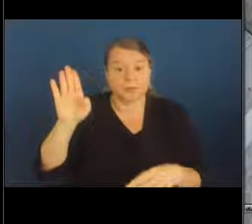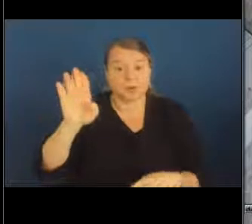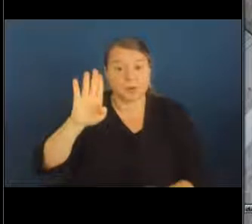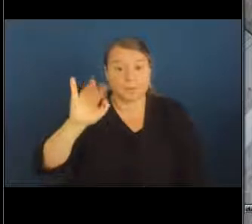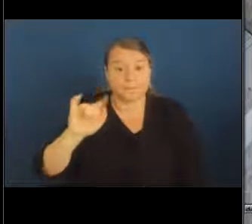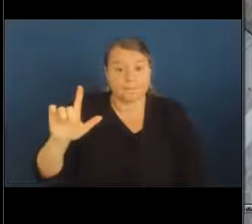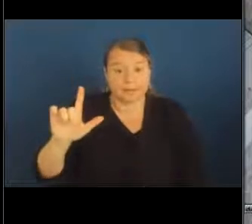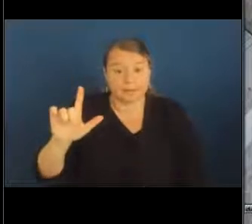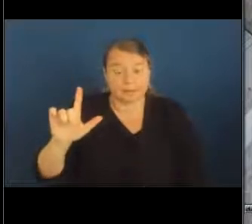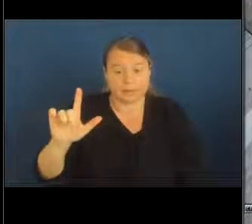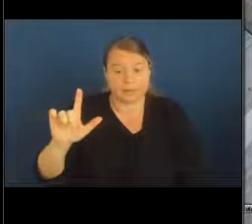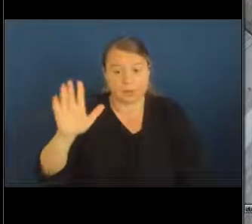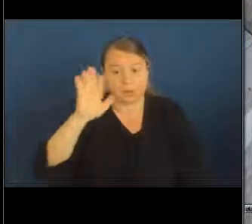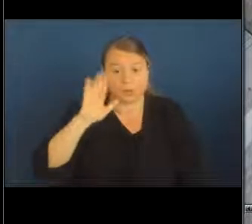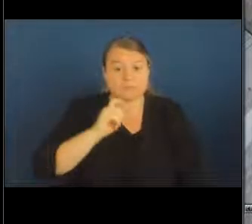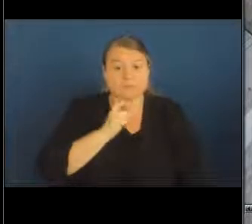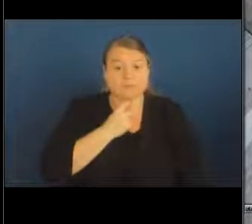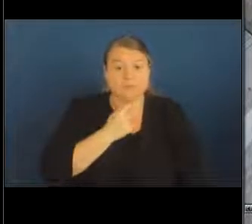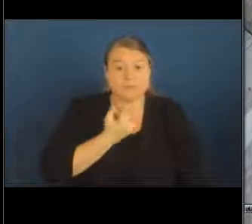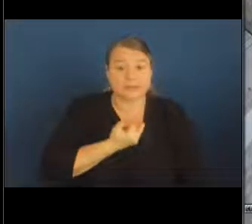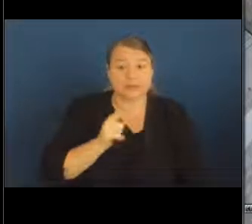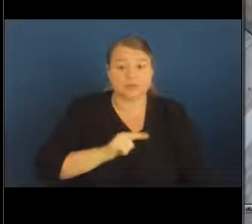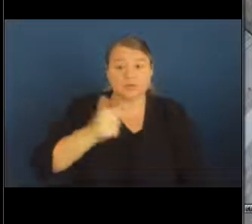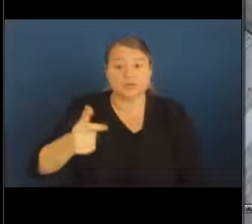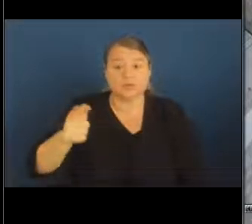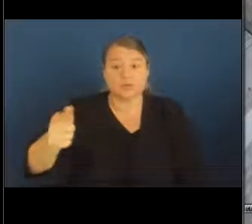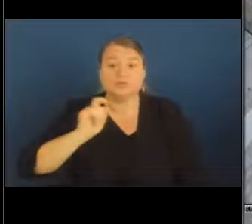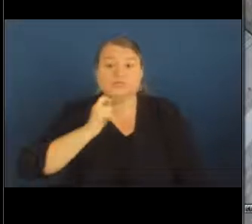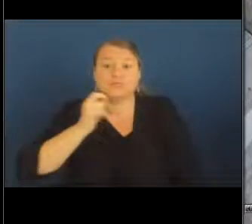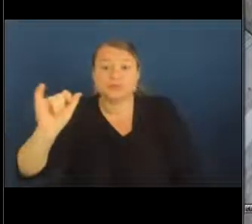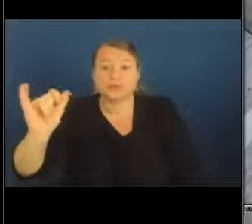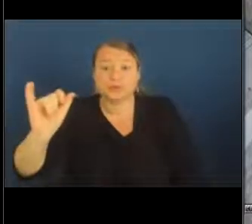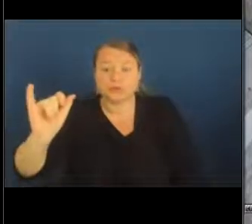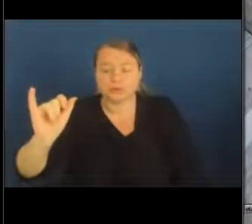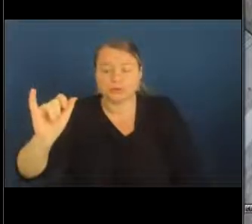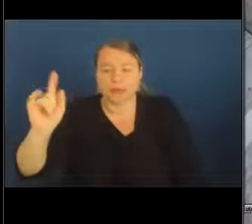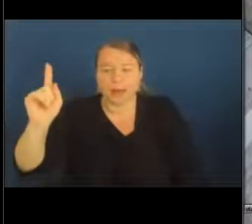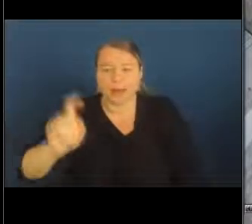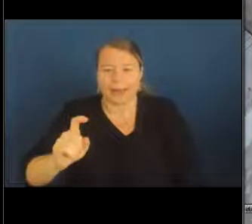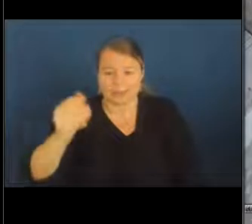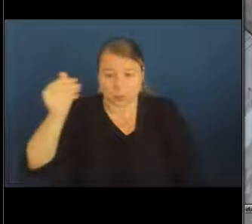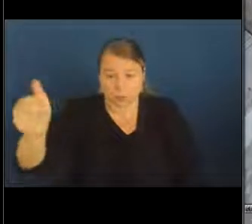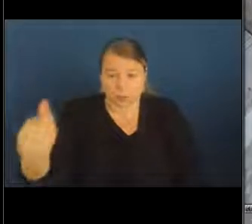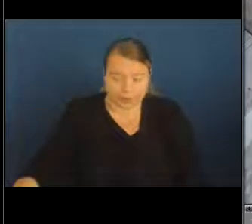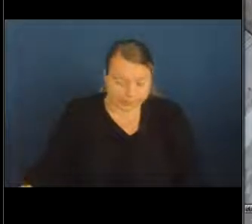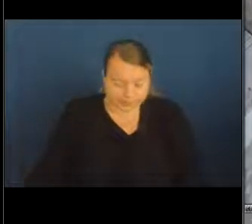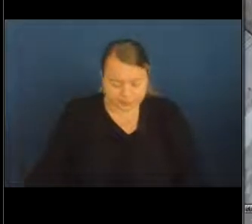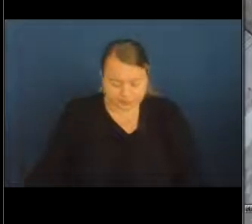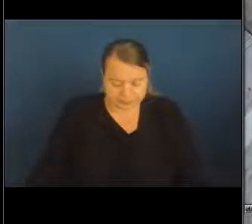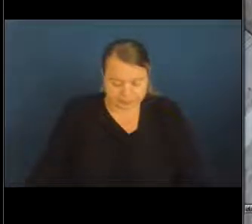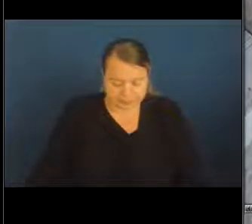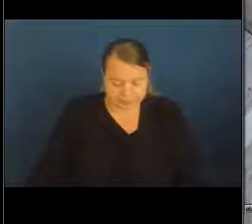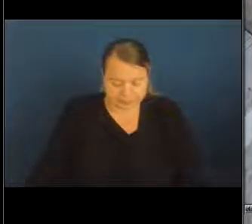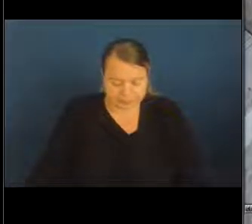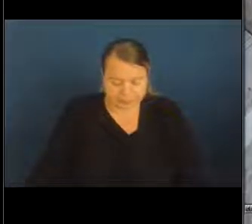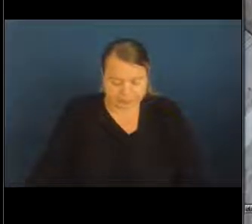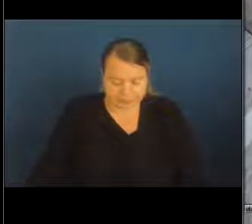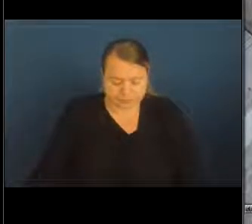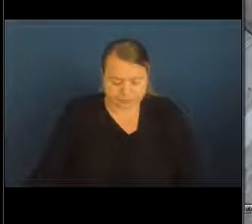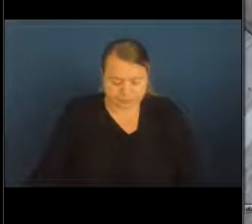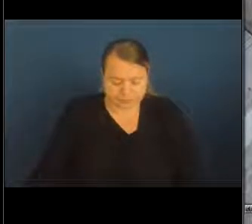Bill, we're going to unmute you now, and you will also need to unmute yourself to ask your question. Go ahead, Bill.